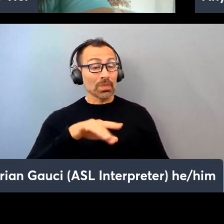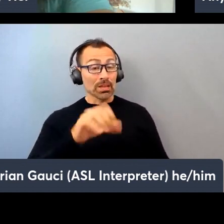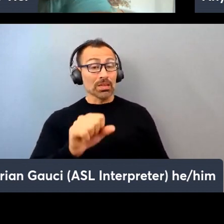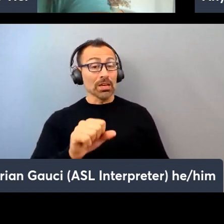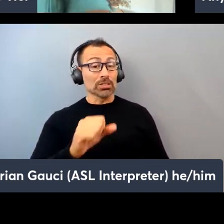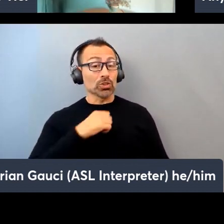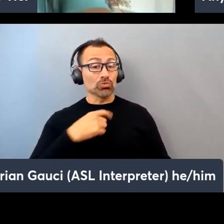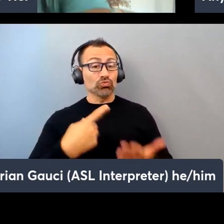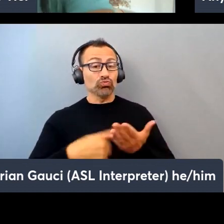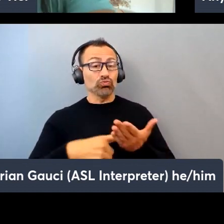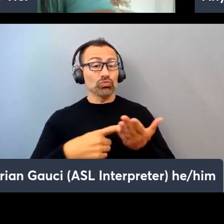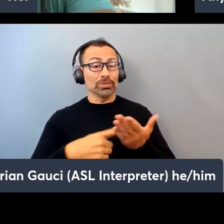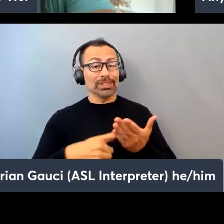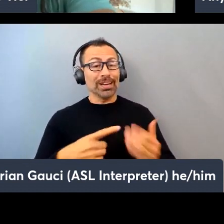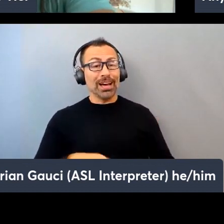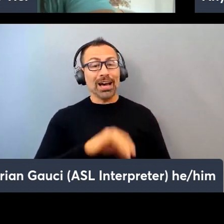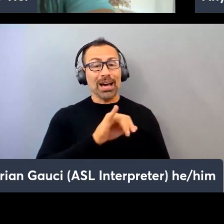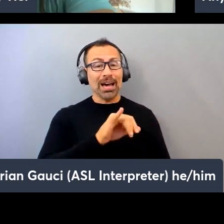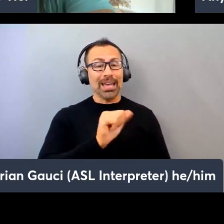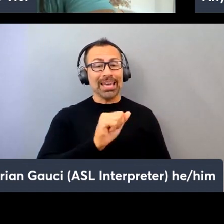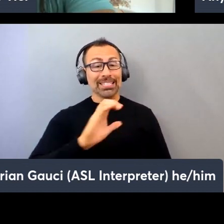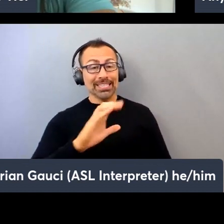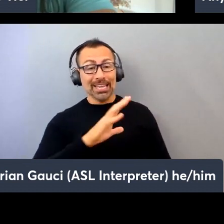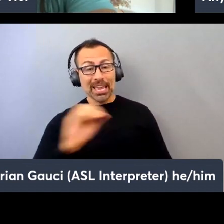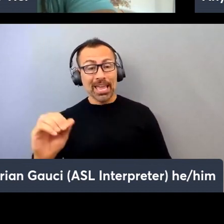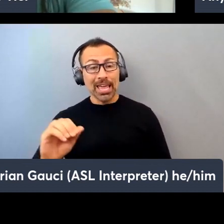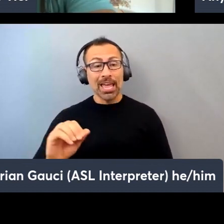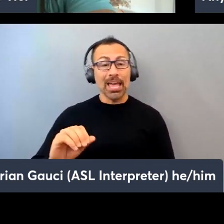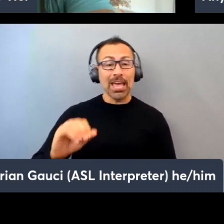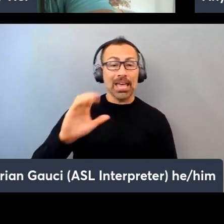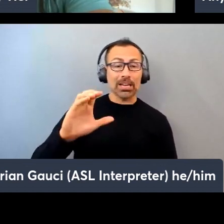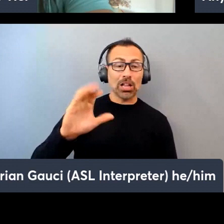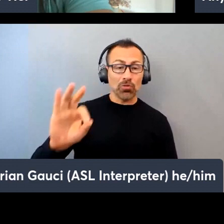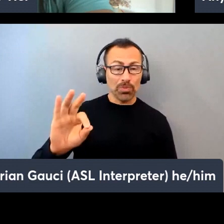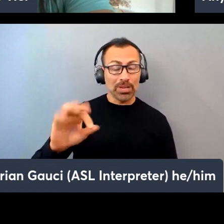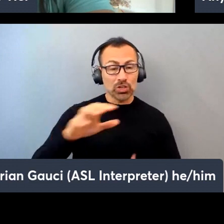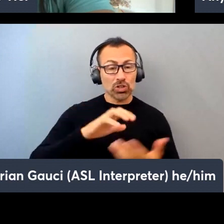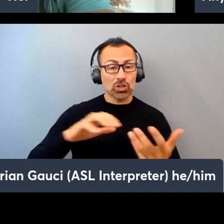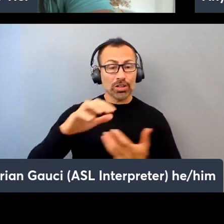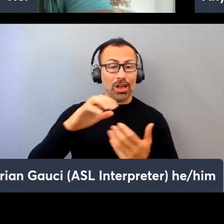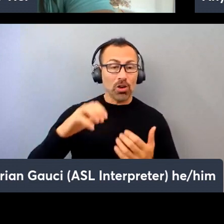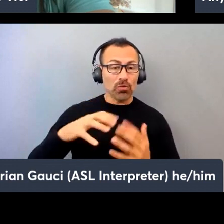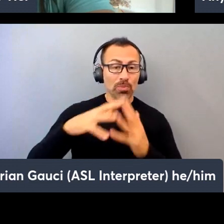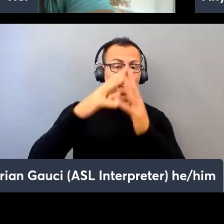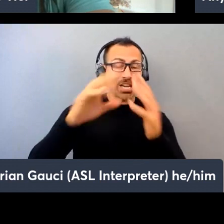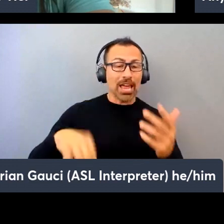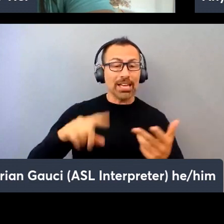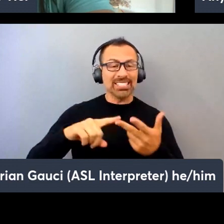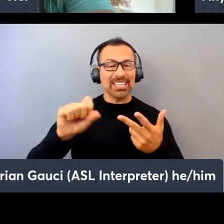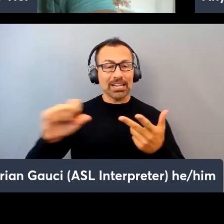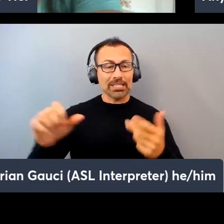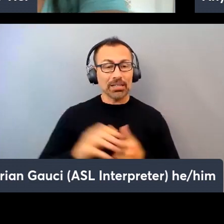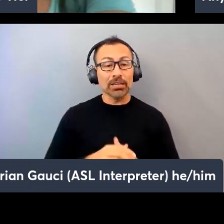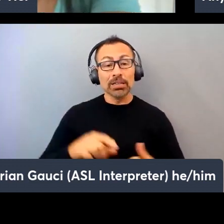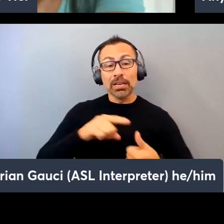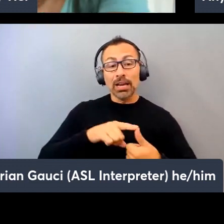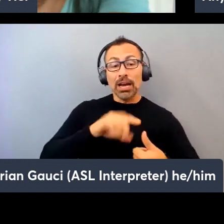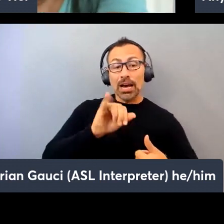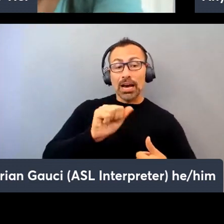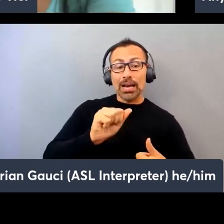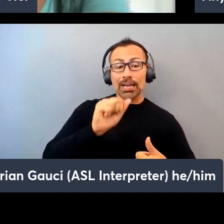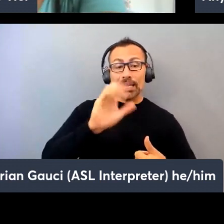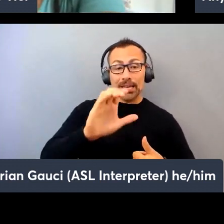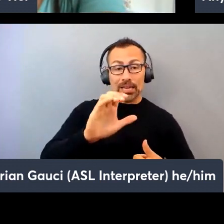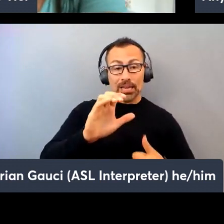talk about what is IAC and what is CloudFormation and what is StackSets, how it all fits together. So infrastructure as code, or IAC, like